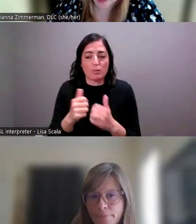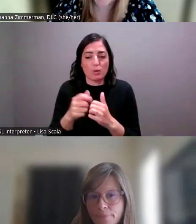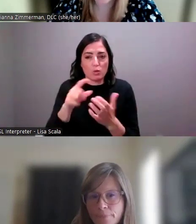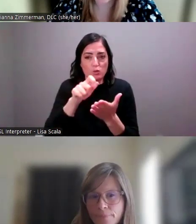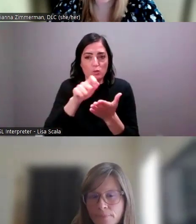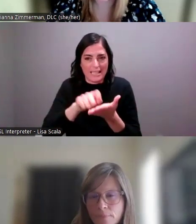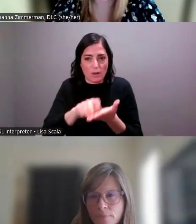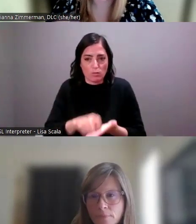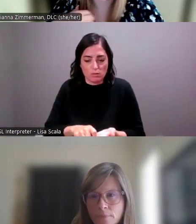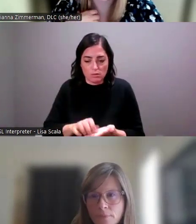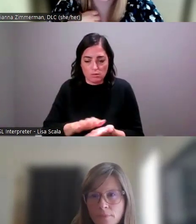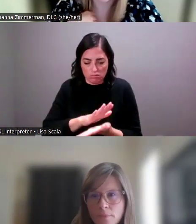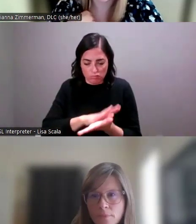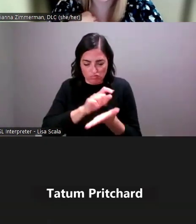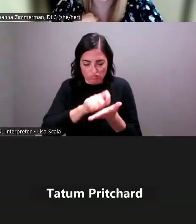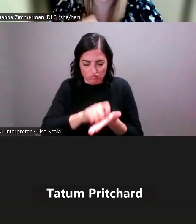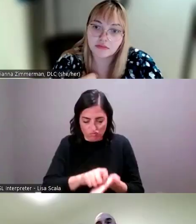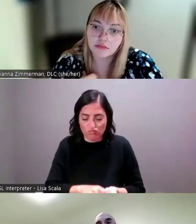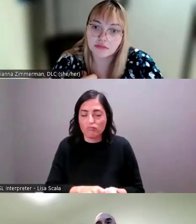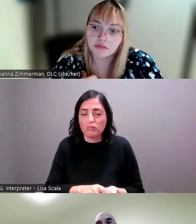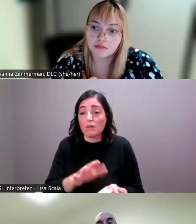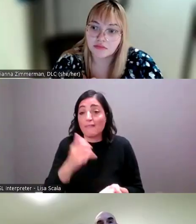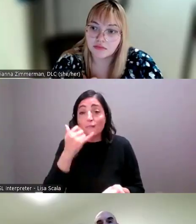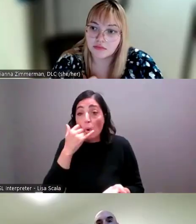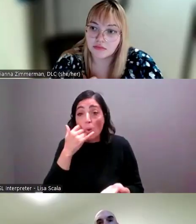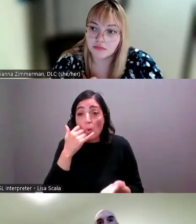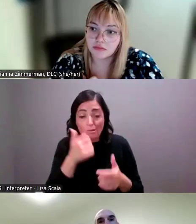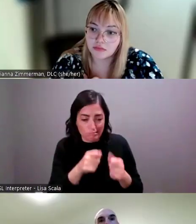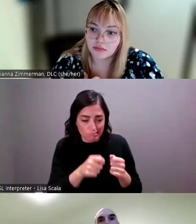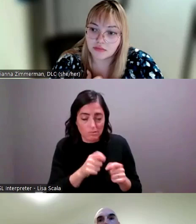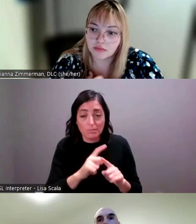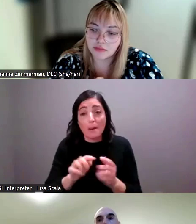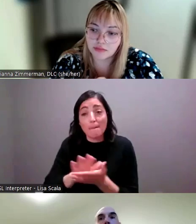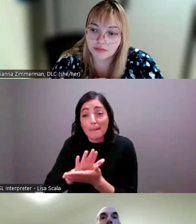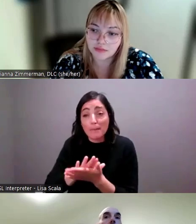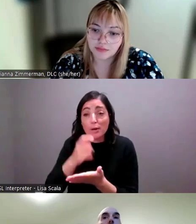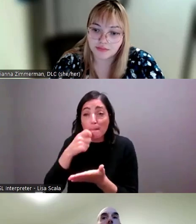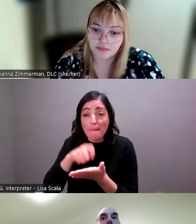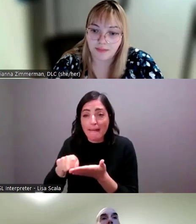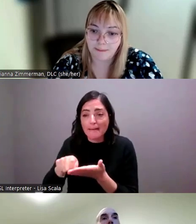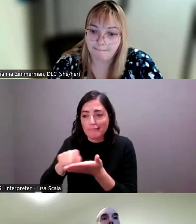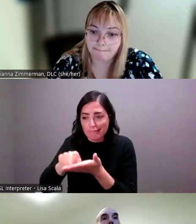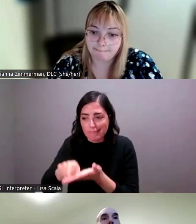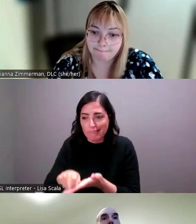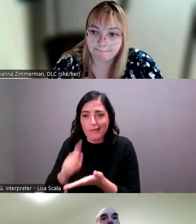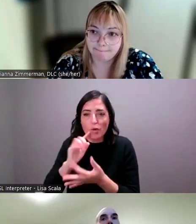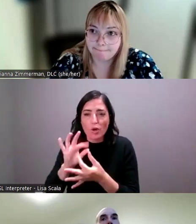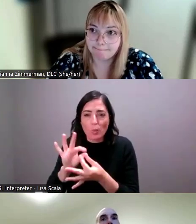notes, even on your phone, but pen and paper.